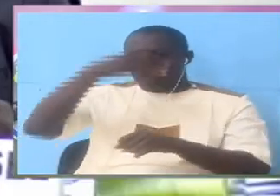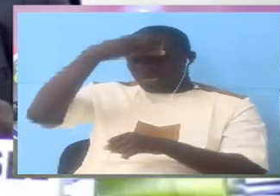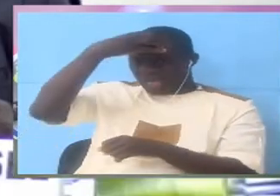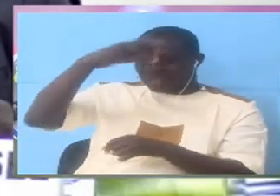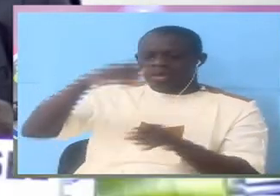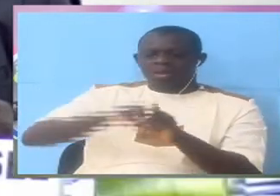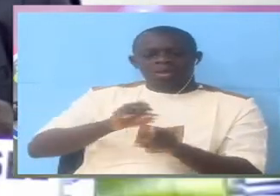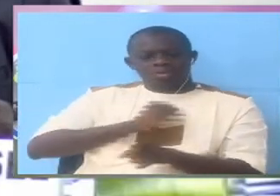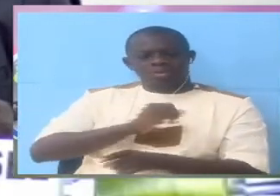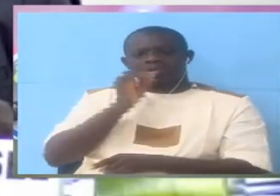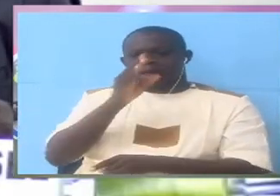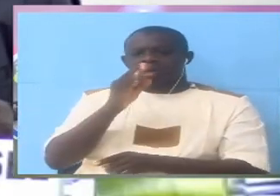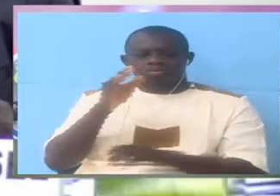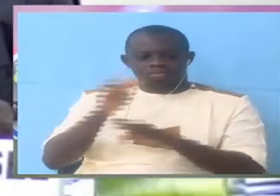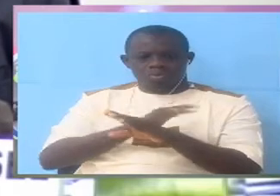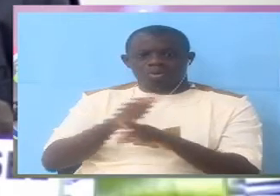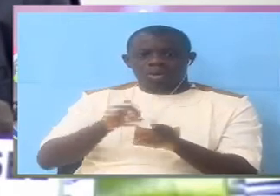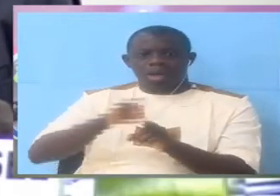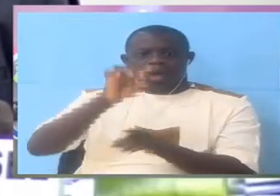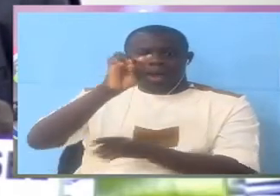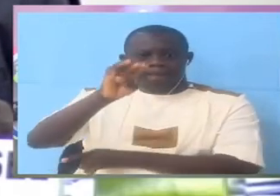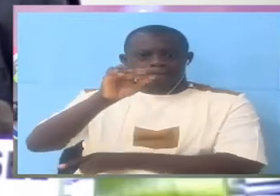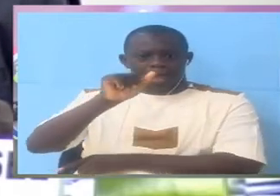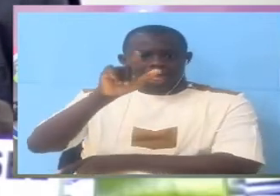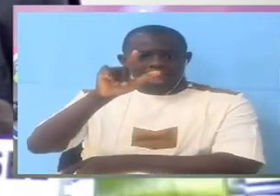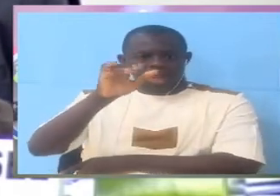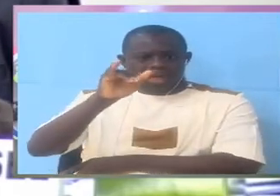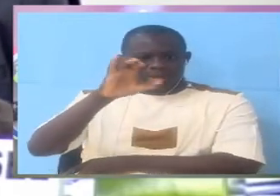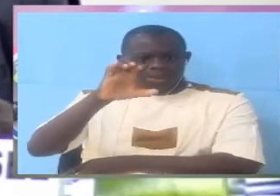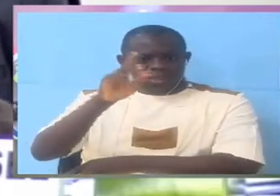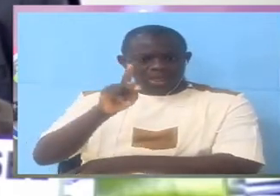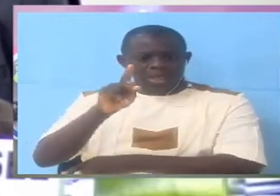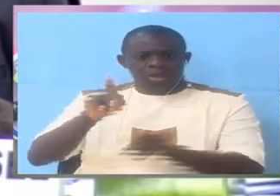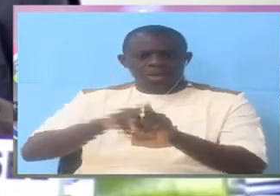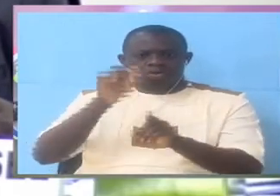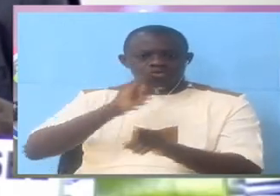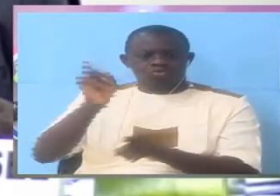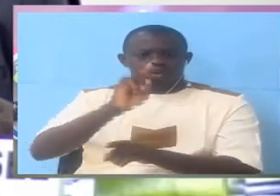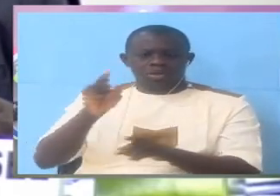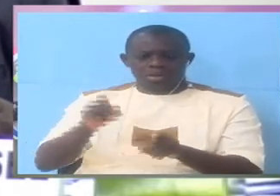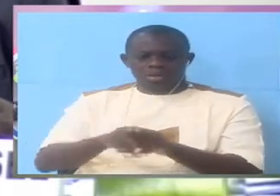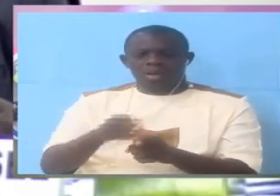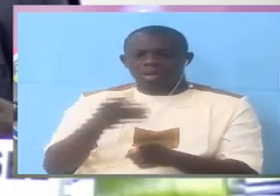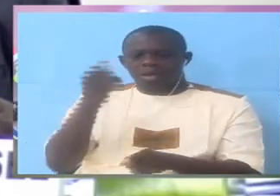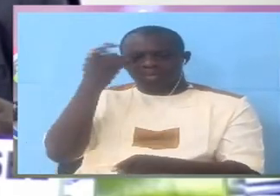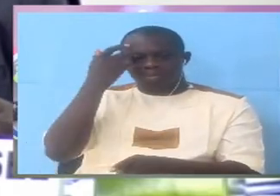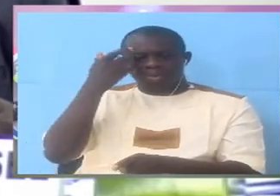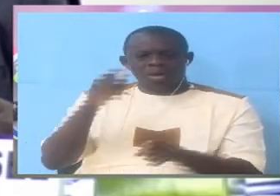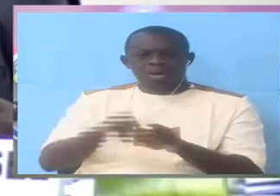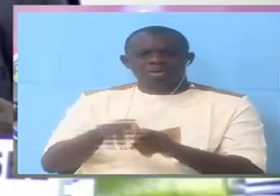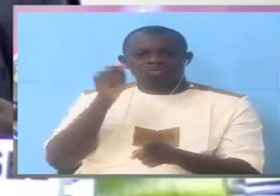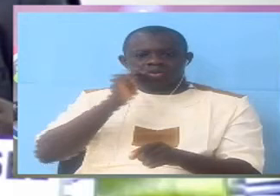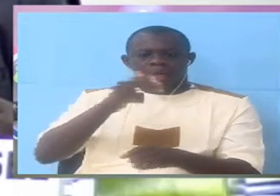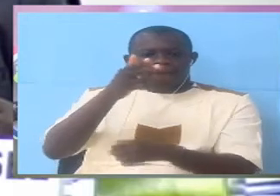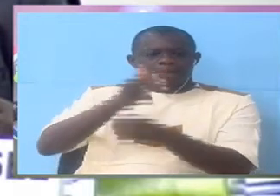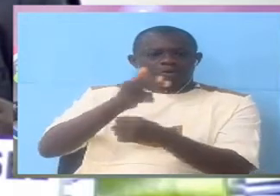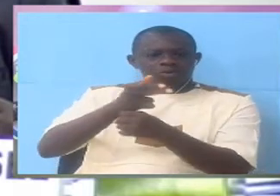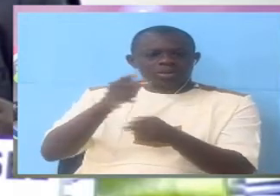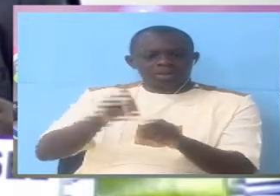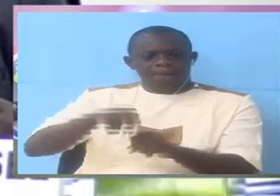And he told them that it was Malik Jata who struck him with the butt of a pistol.